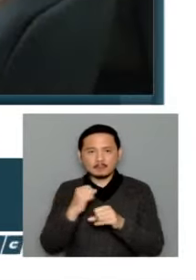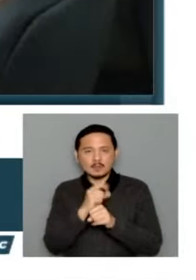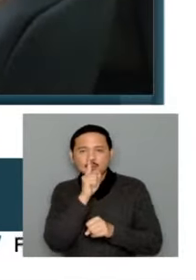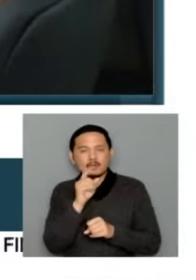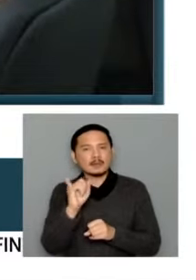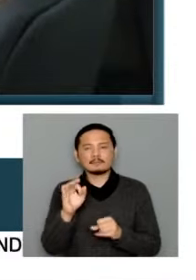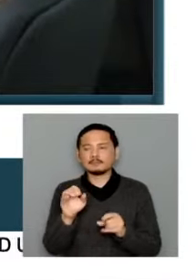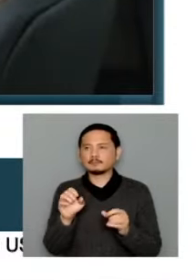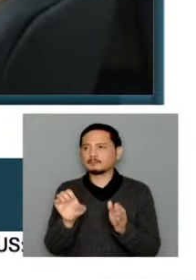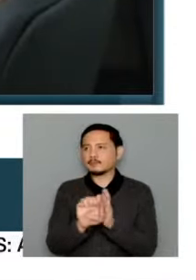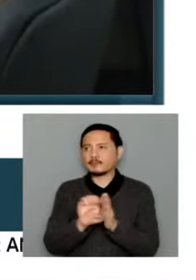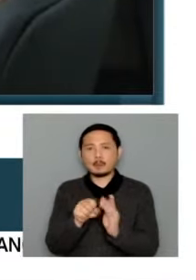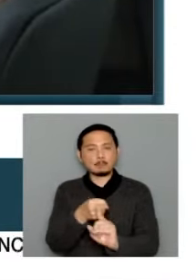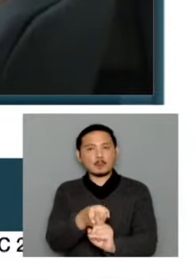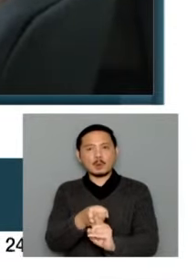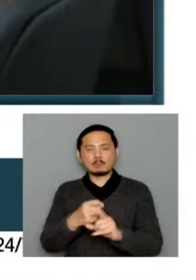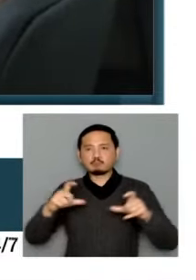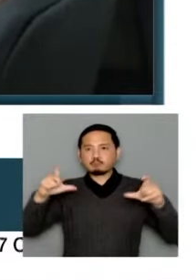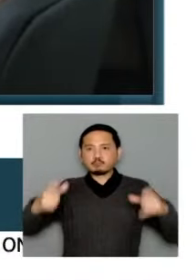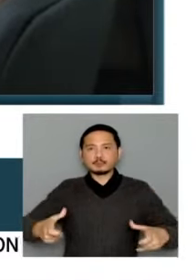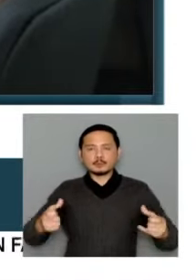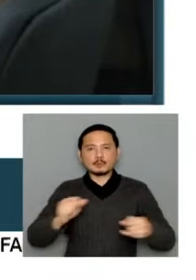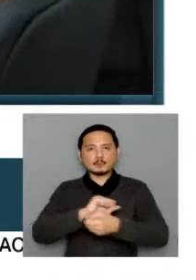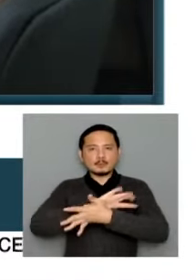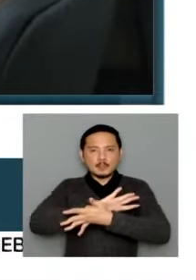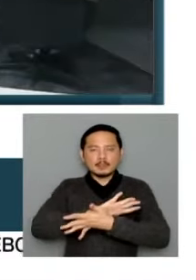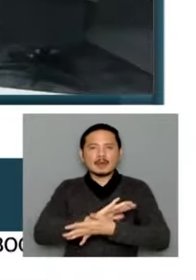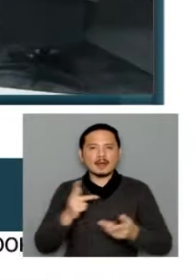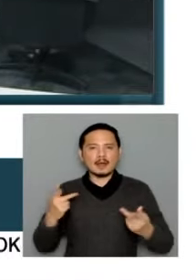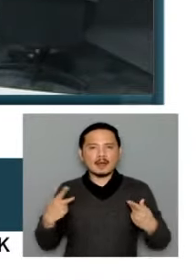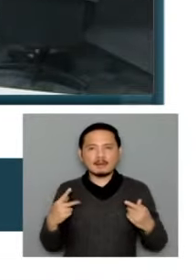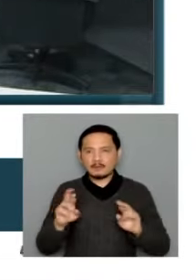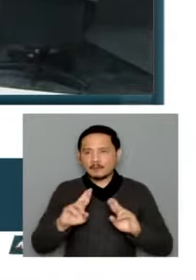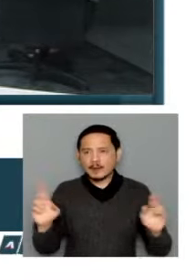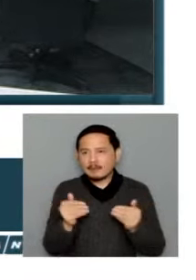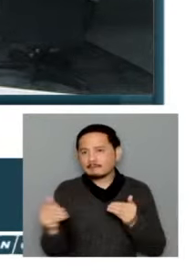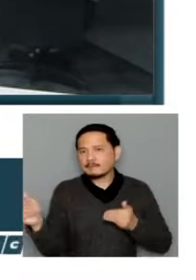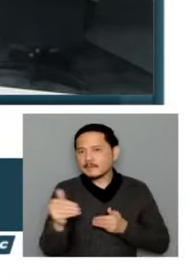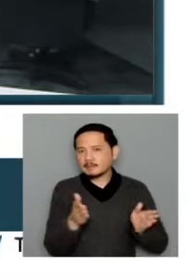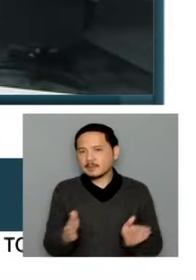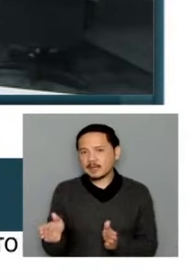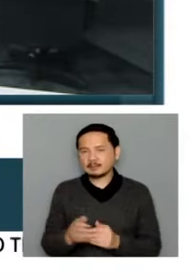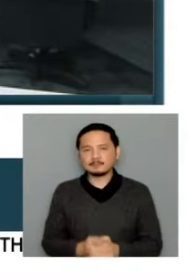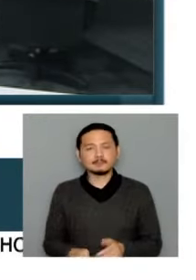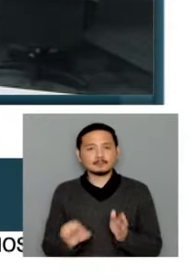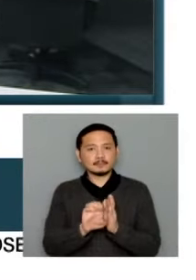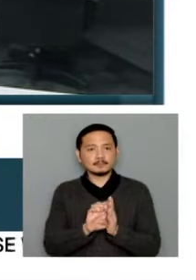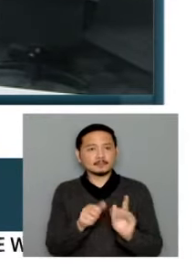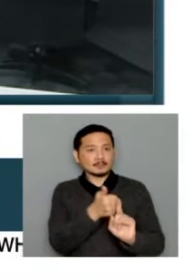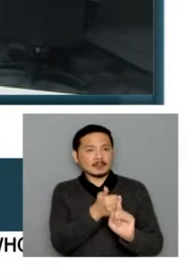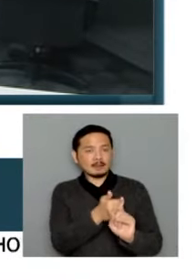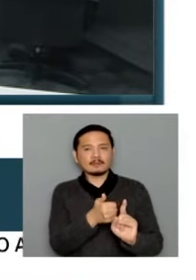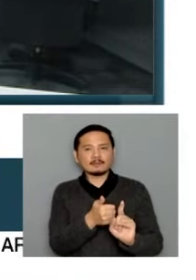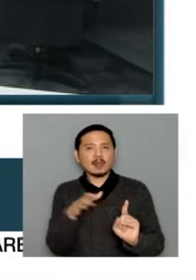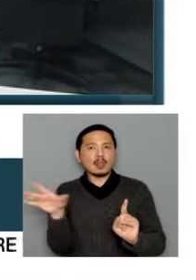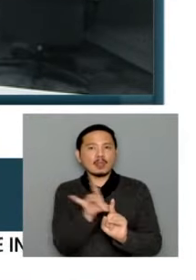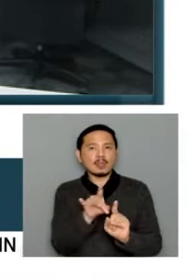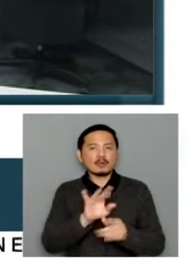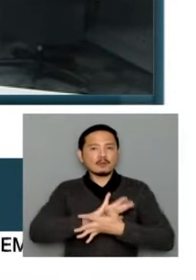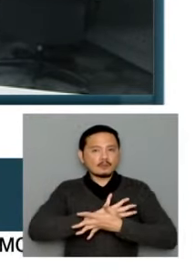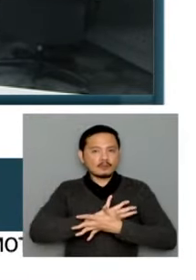pandemic. Now, if there is a continuance of the pandemic and you get COVID and you lose and